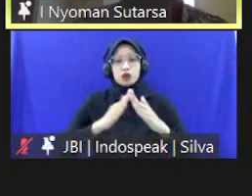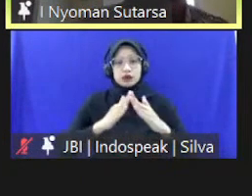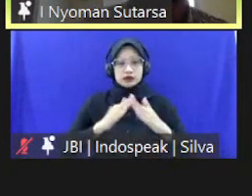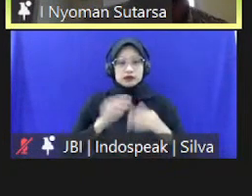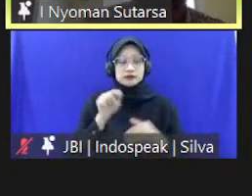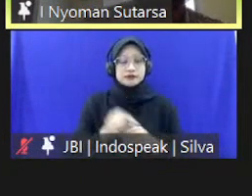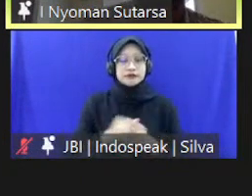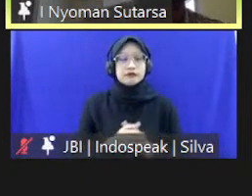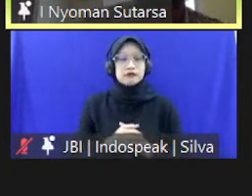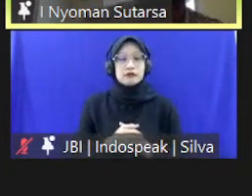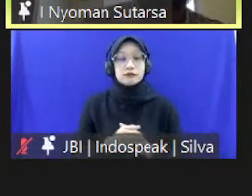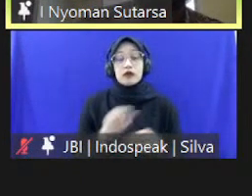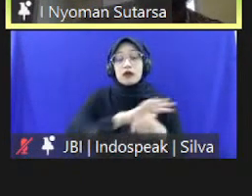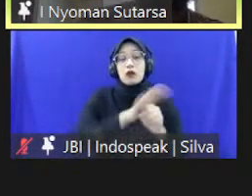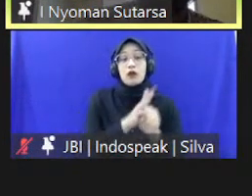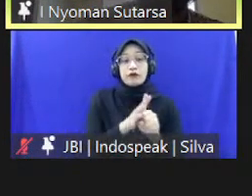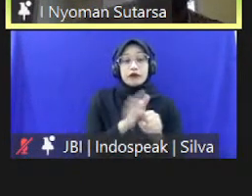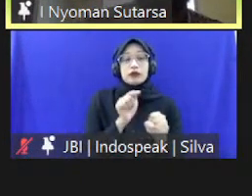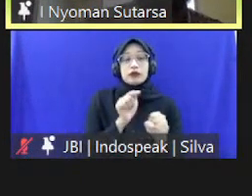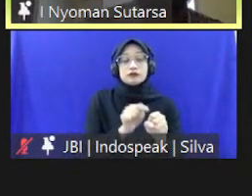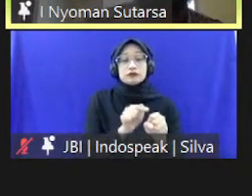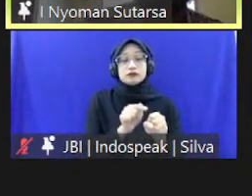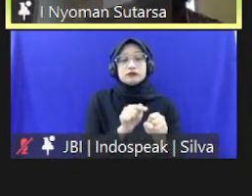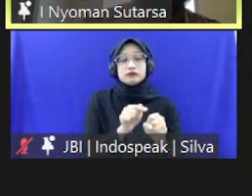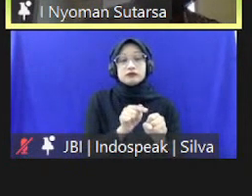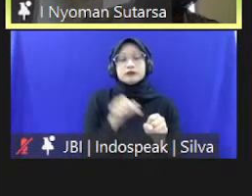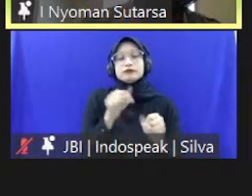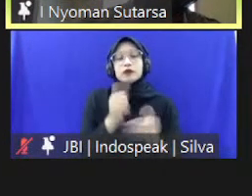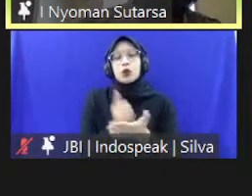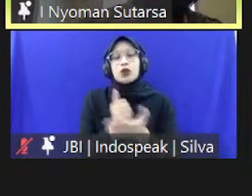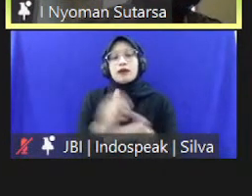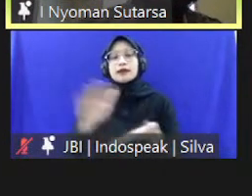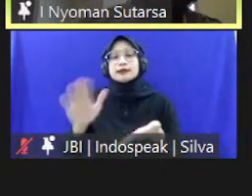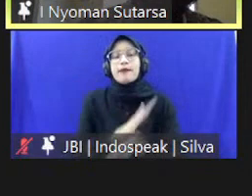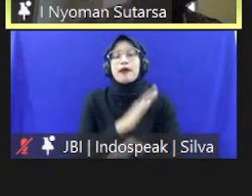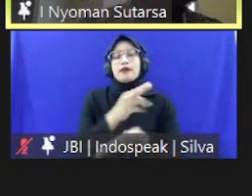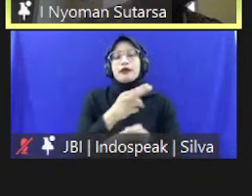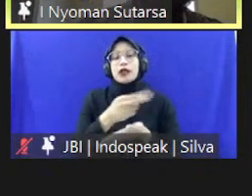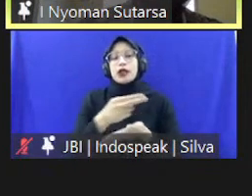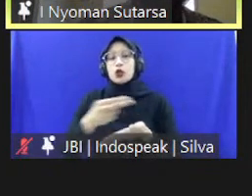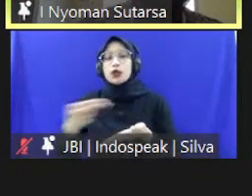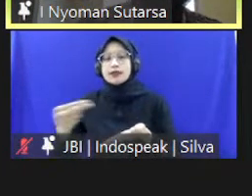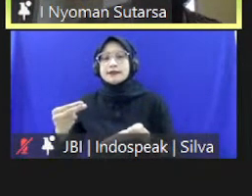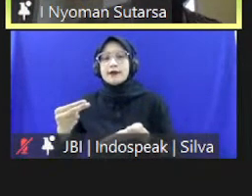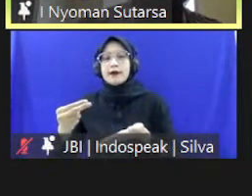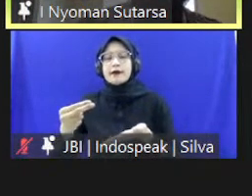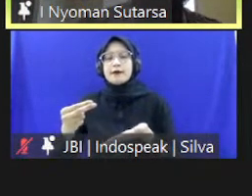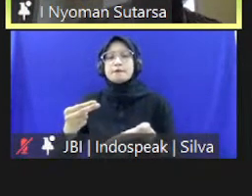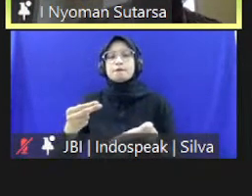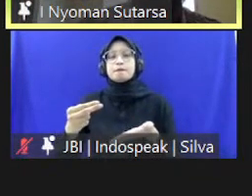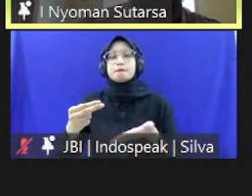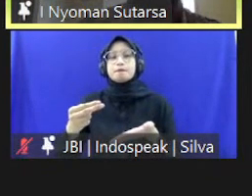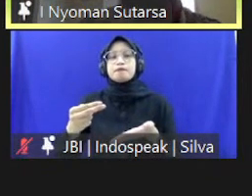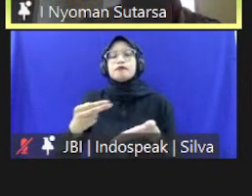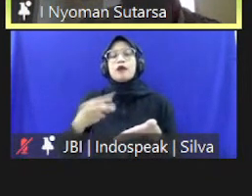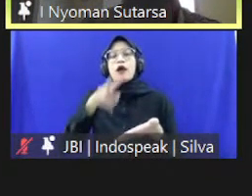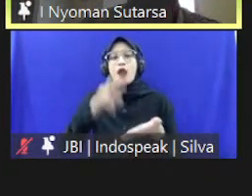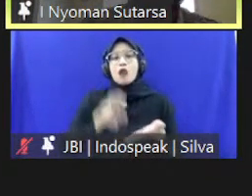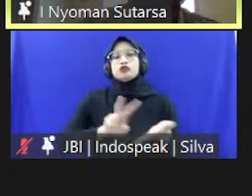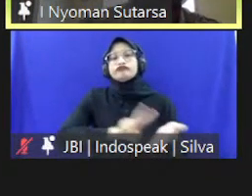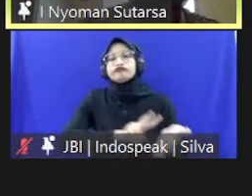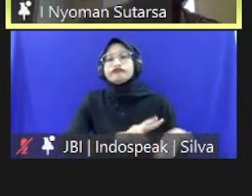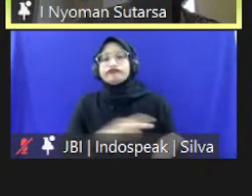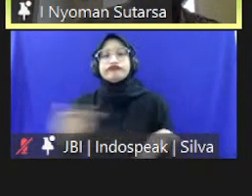therefore, COVID-19 actually presents itself as an opportunity for Indonesia as a collective identity for transformation to promote